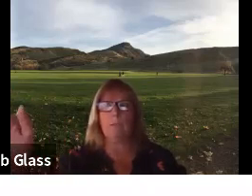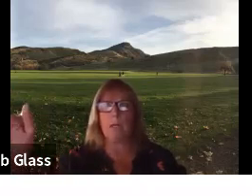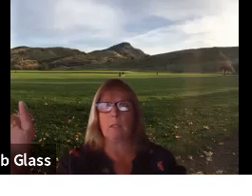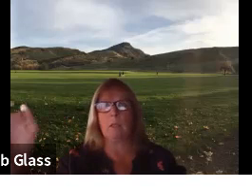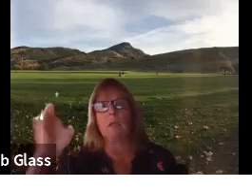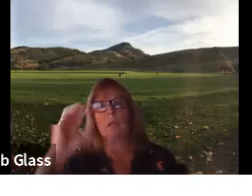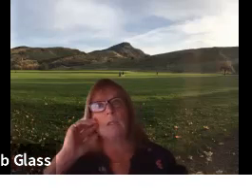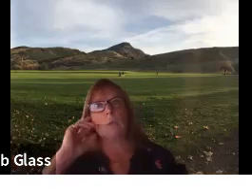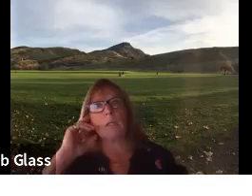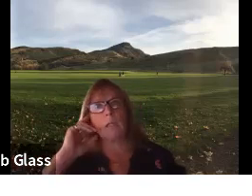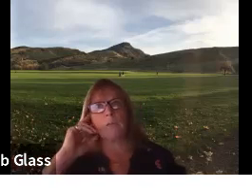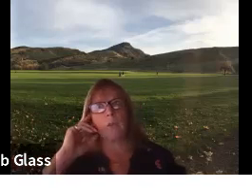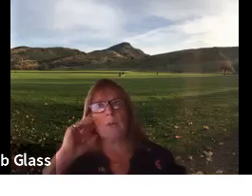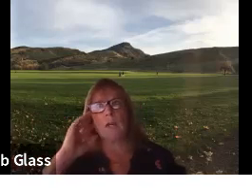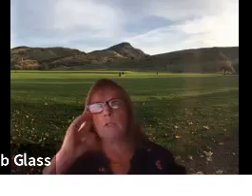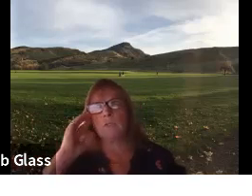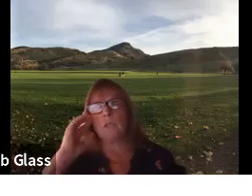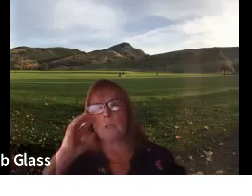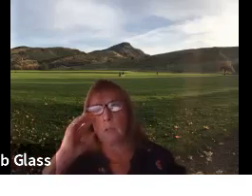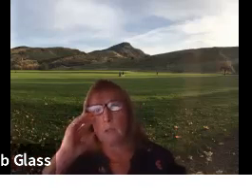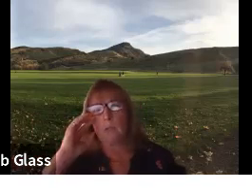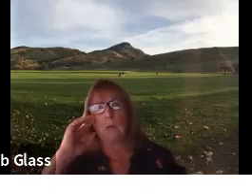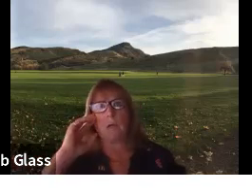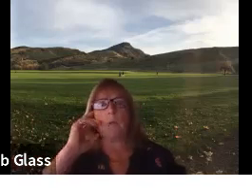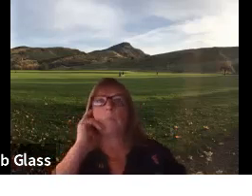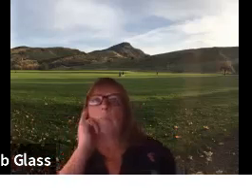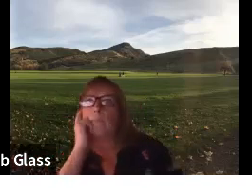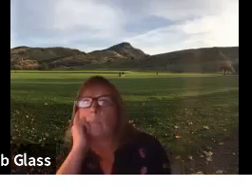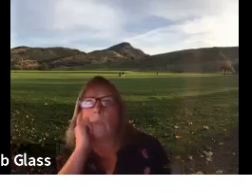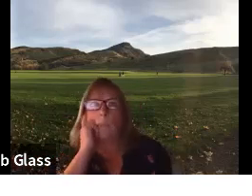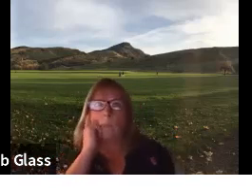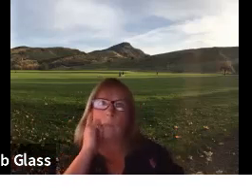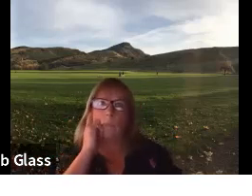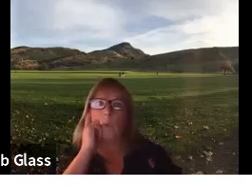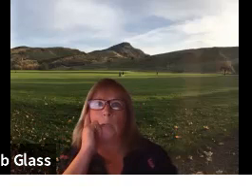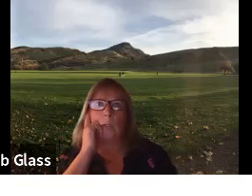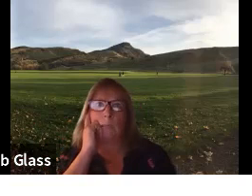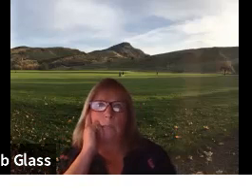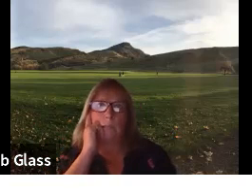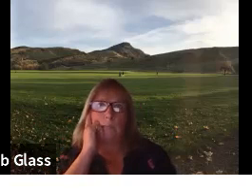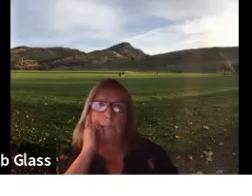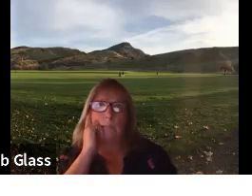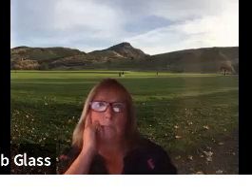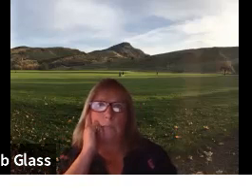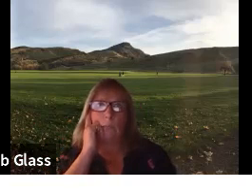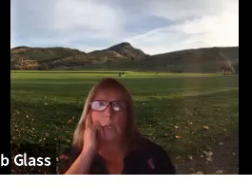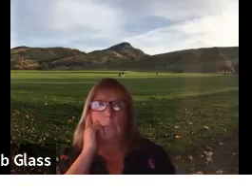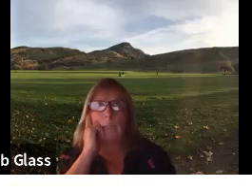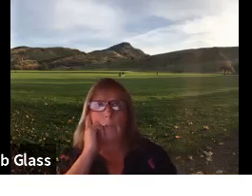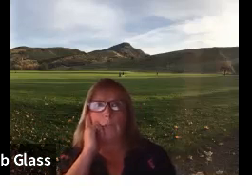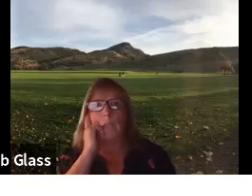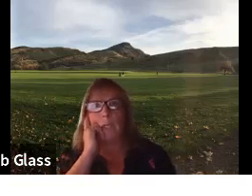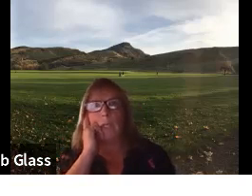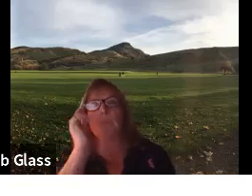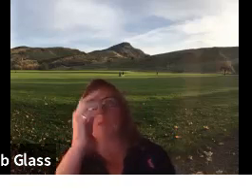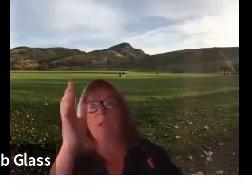being back in 2011-12, that was phase 1 or 1B